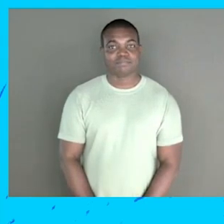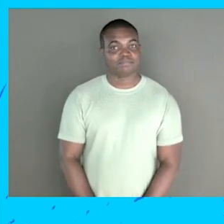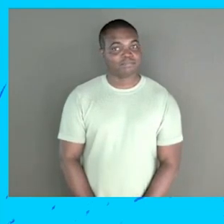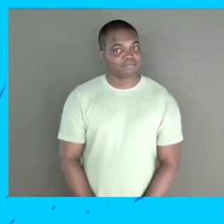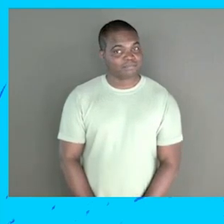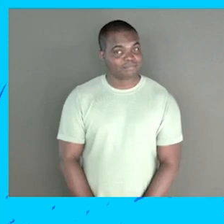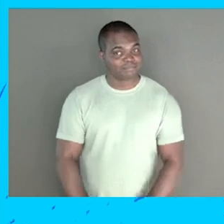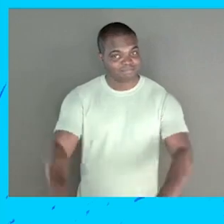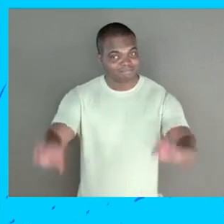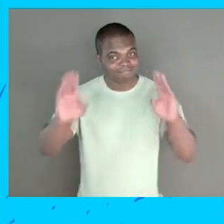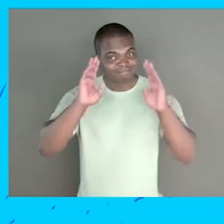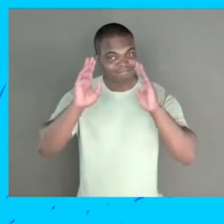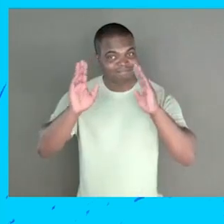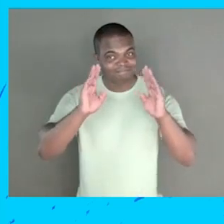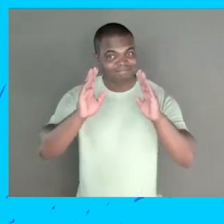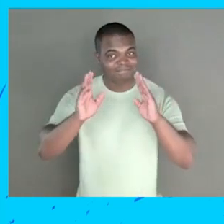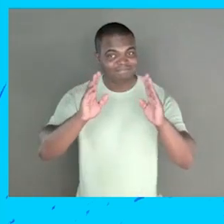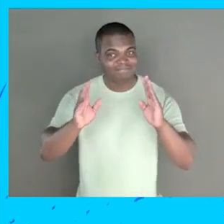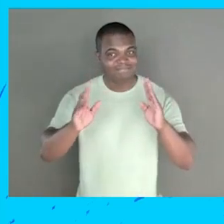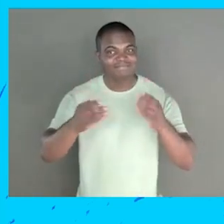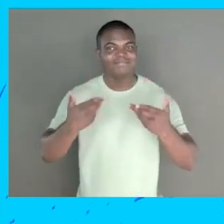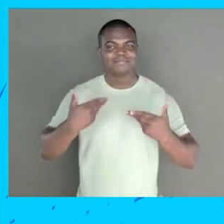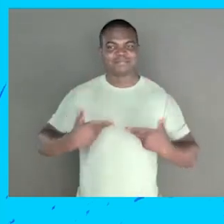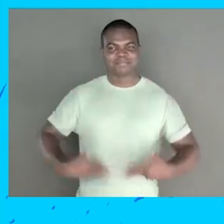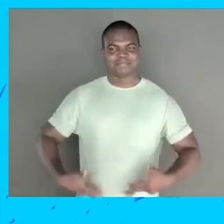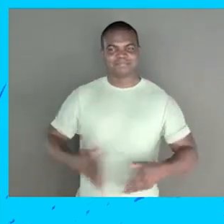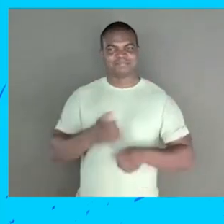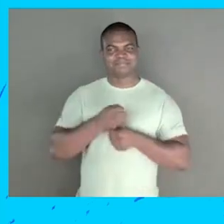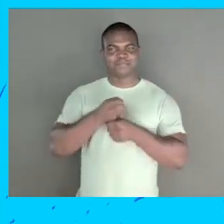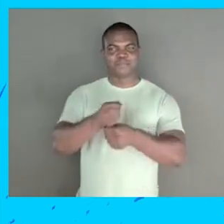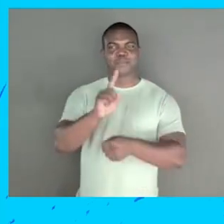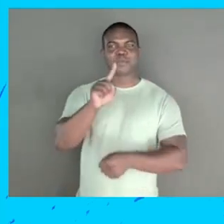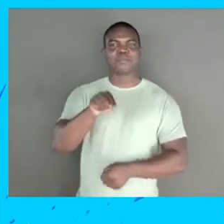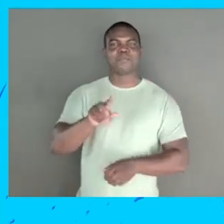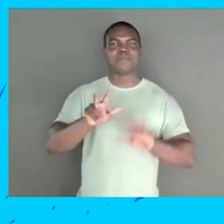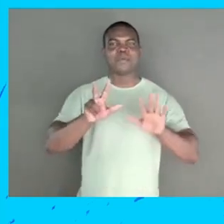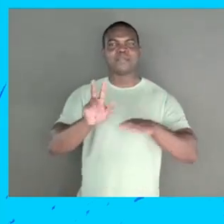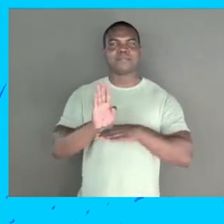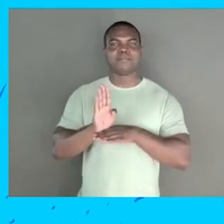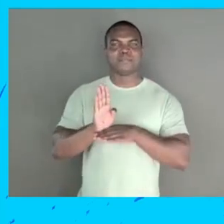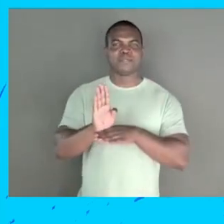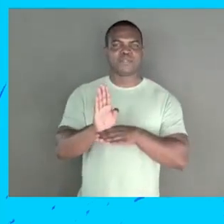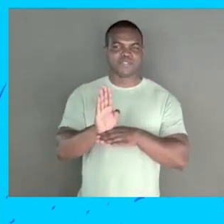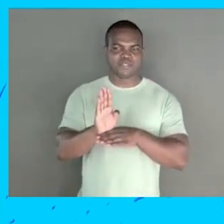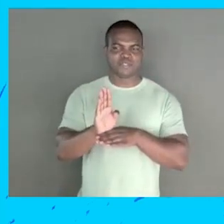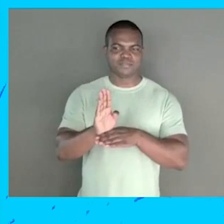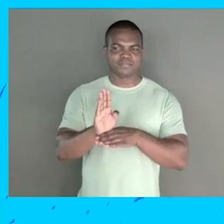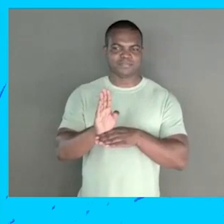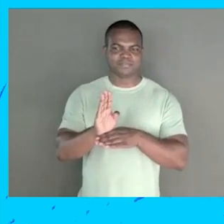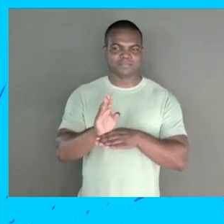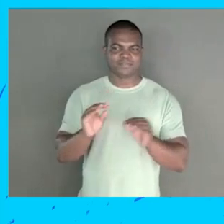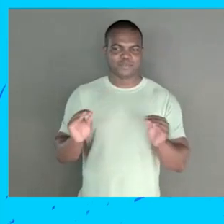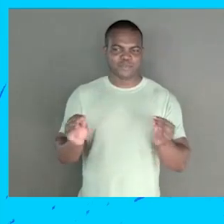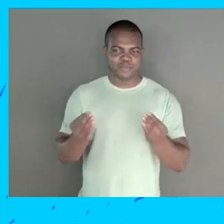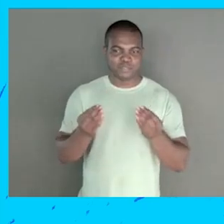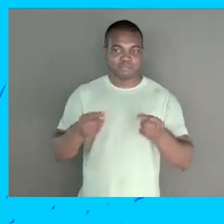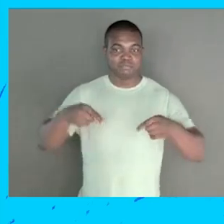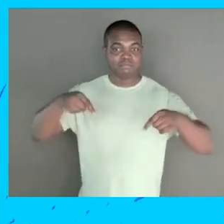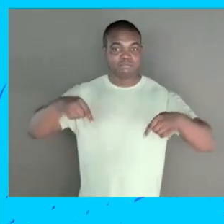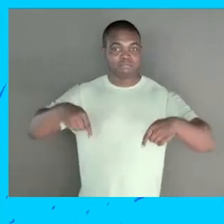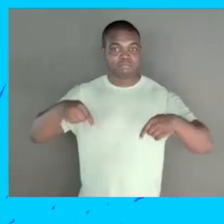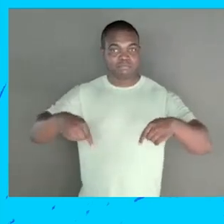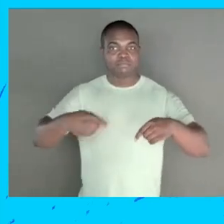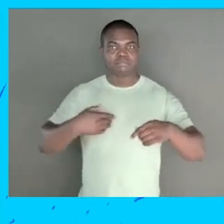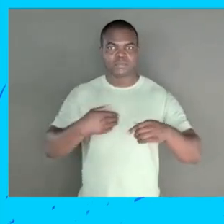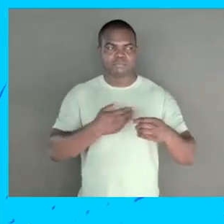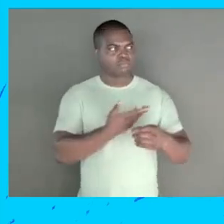And I'm here for 1.8 News. Today we're here at the House of Lords to speak to the powerful people who make decisions about your life,